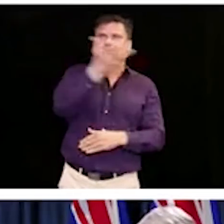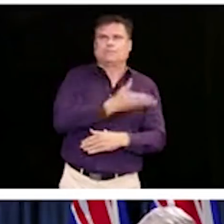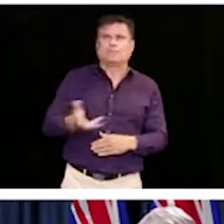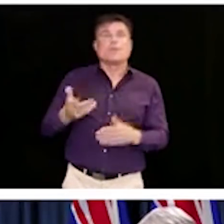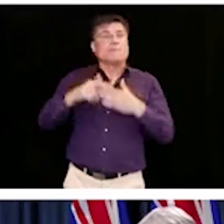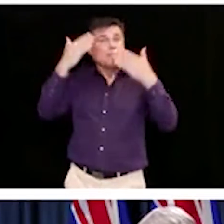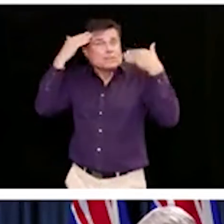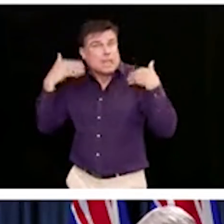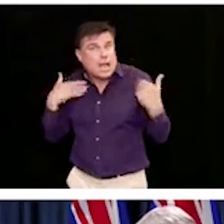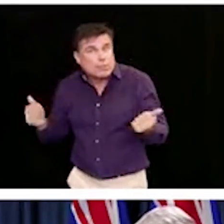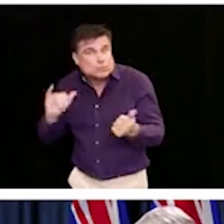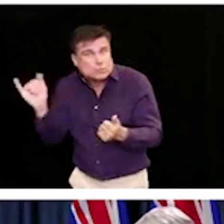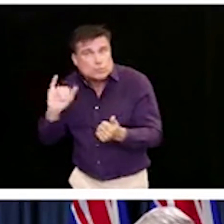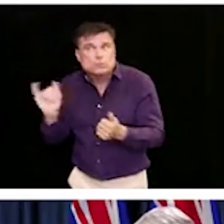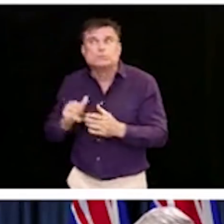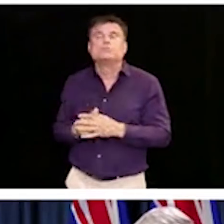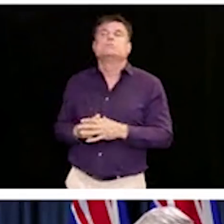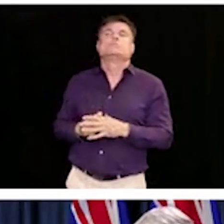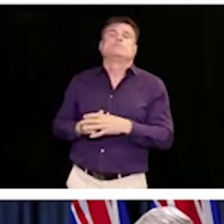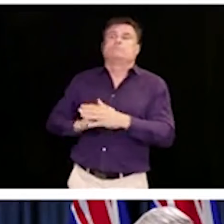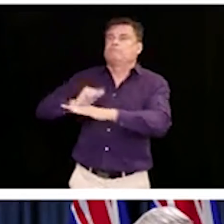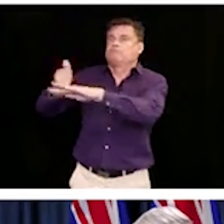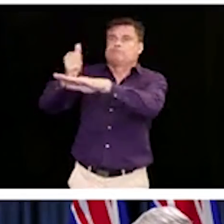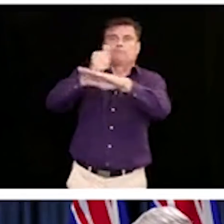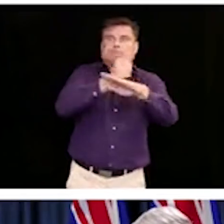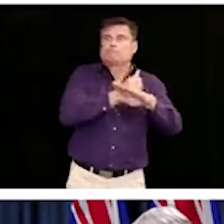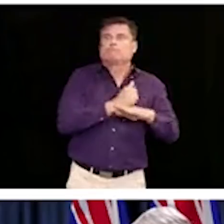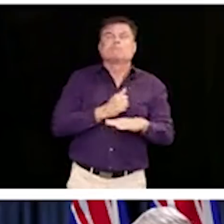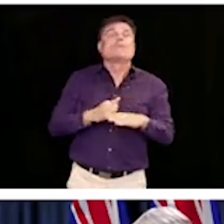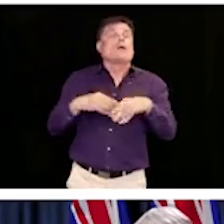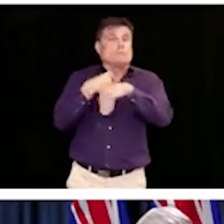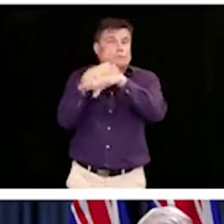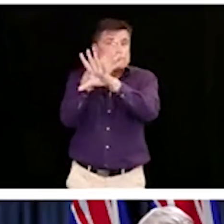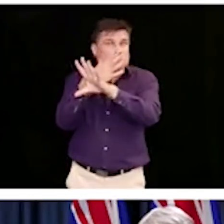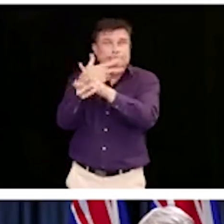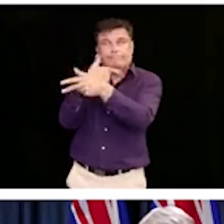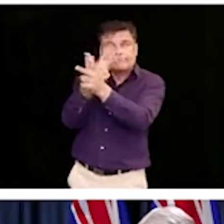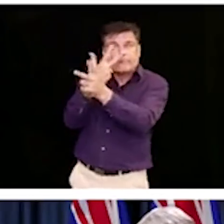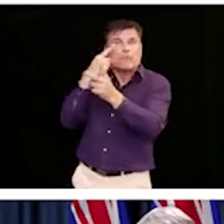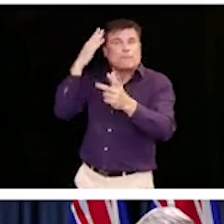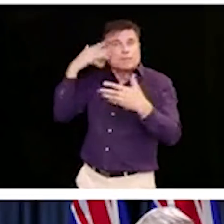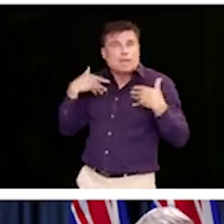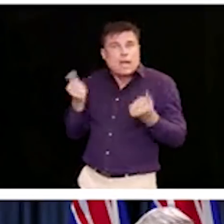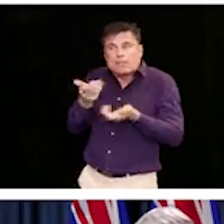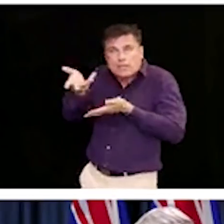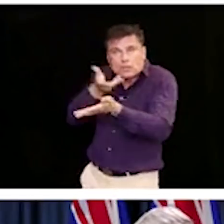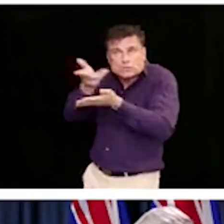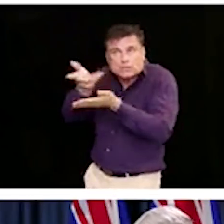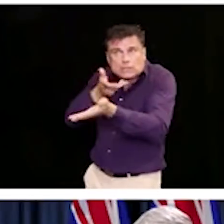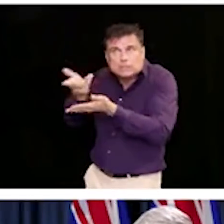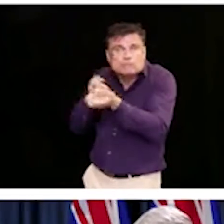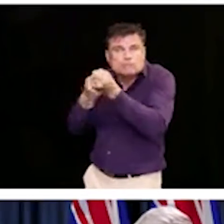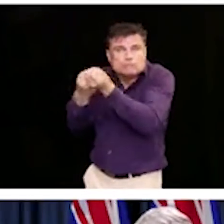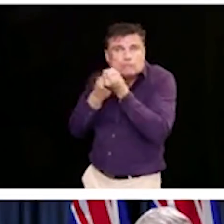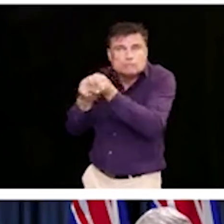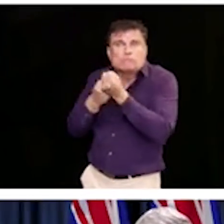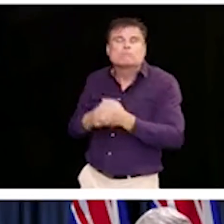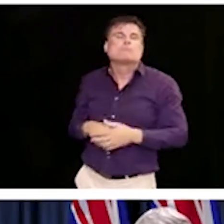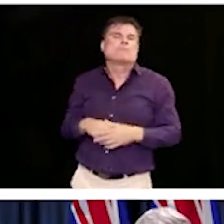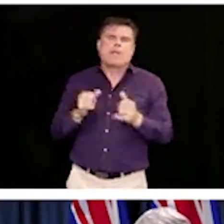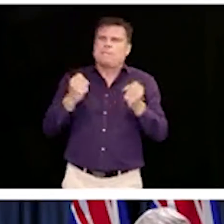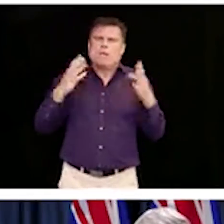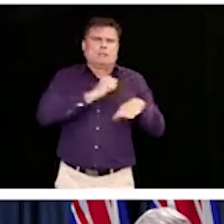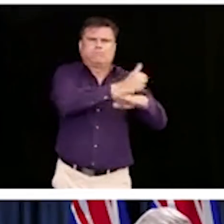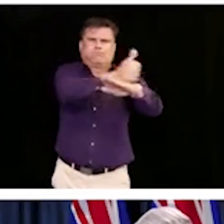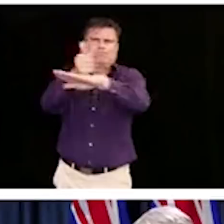health supports, such as our expanded virtual mental health supports, access to counseling services, and very targeted